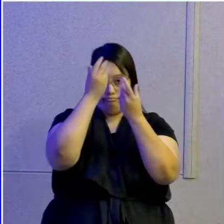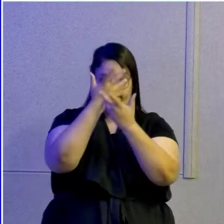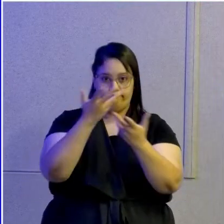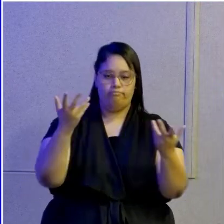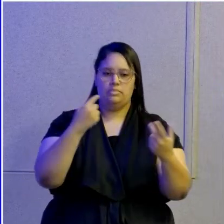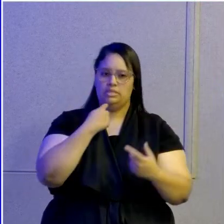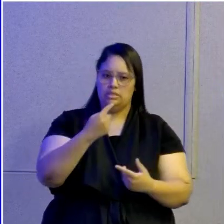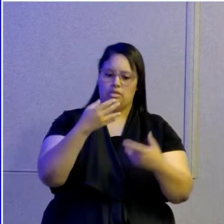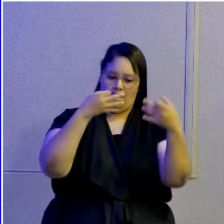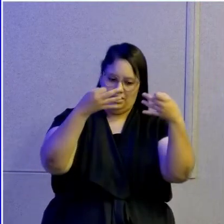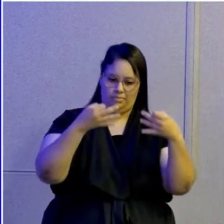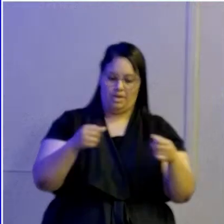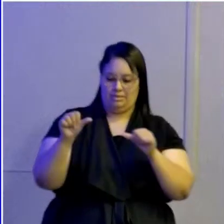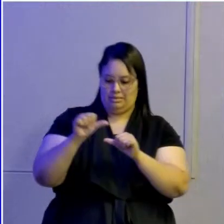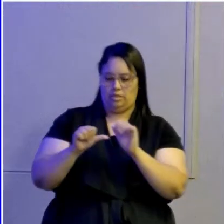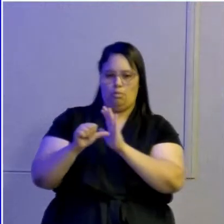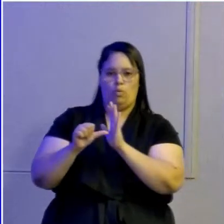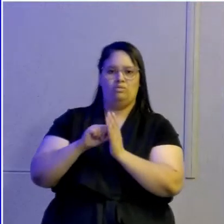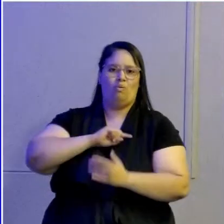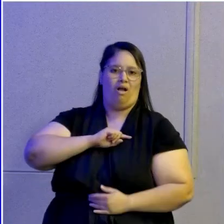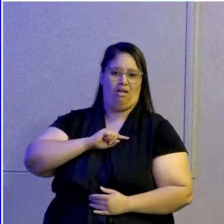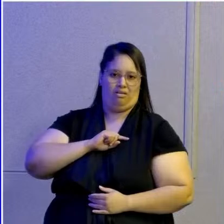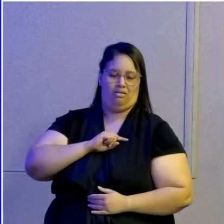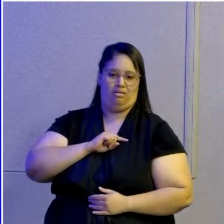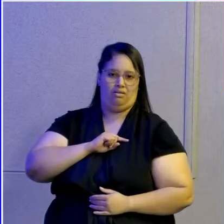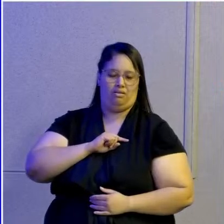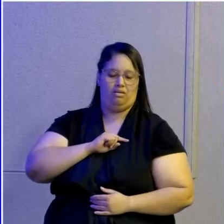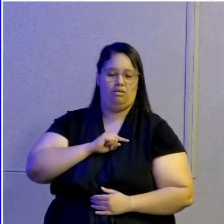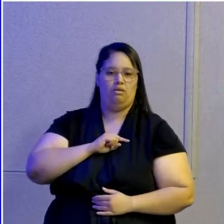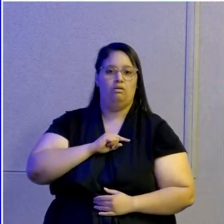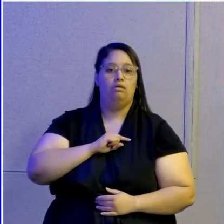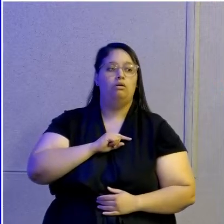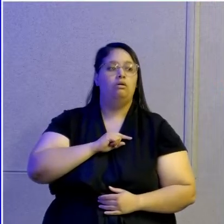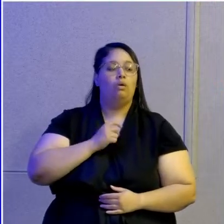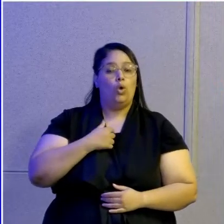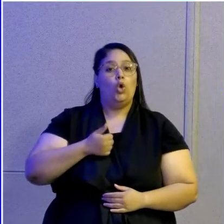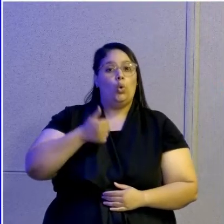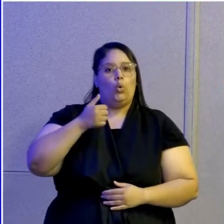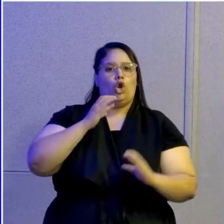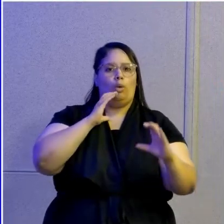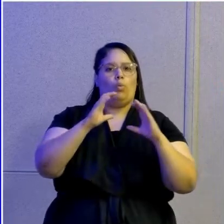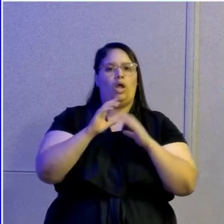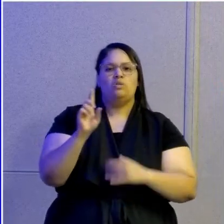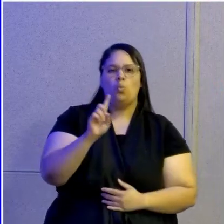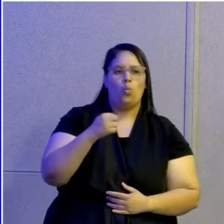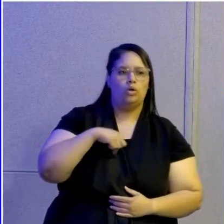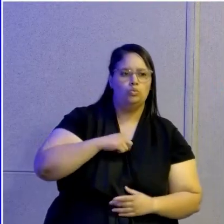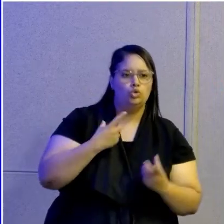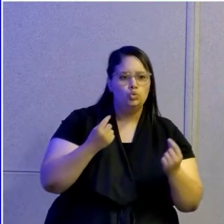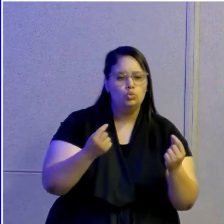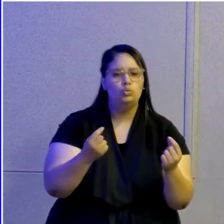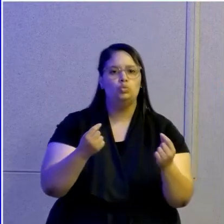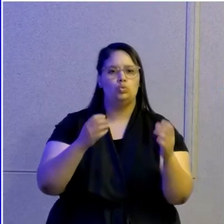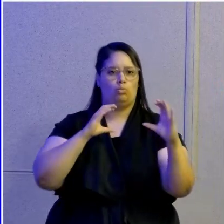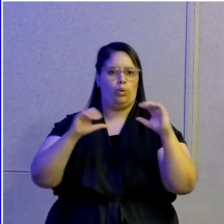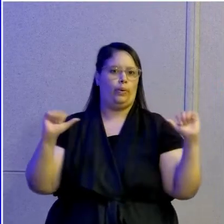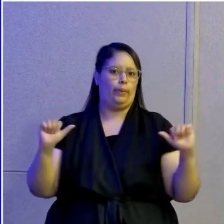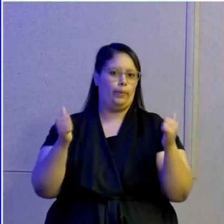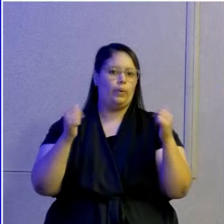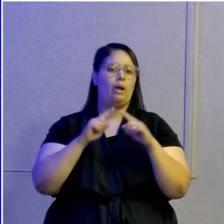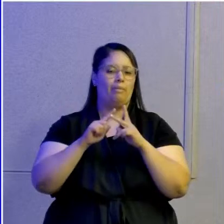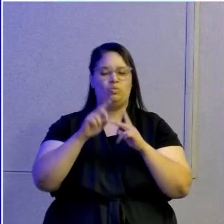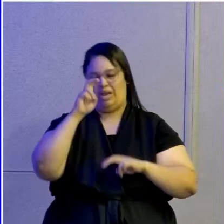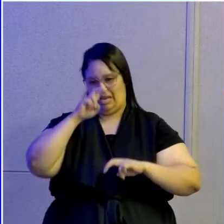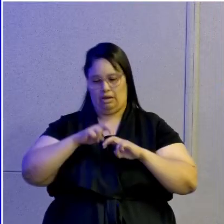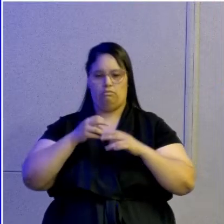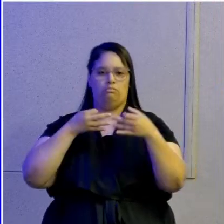as to why science is so important. I think we're really good at communicating the what we do. Okay, we need to be able to